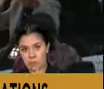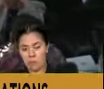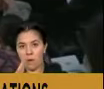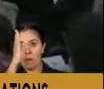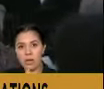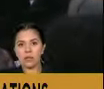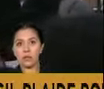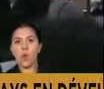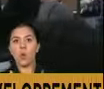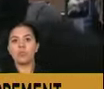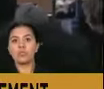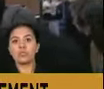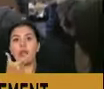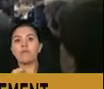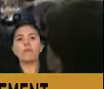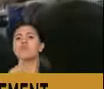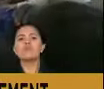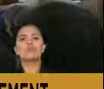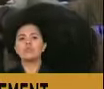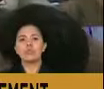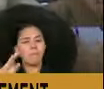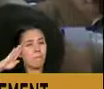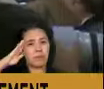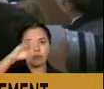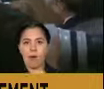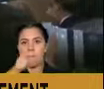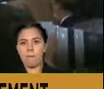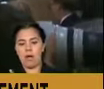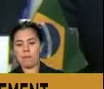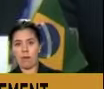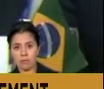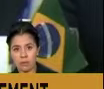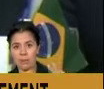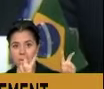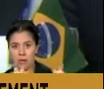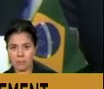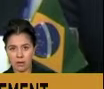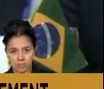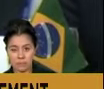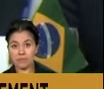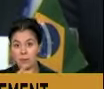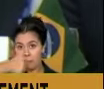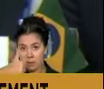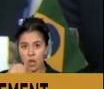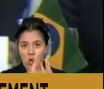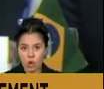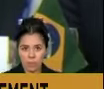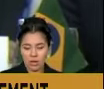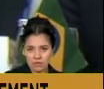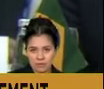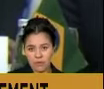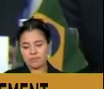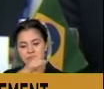Brazil's presidency of the G20 focuses on three main priorities: the fight against hunger, poverty and